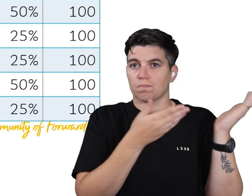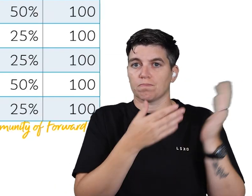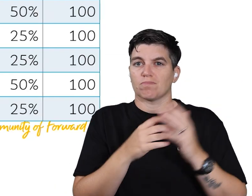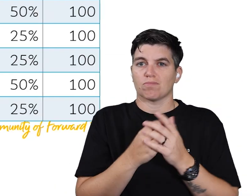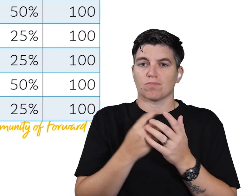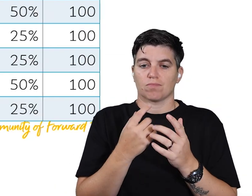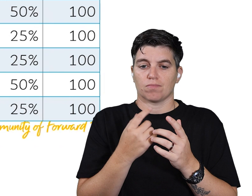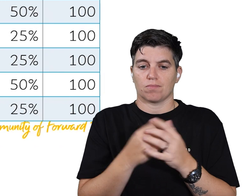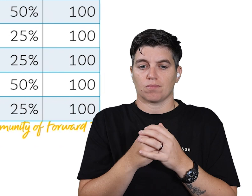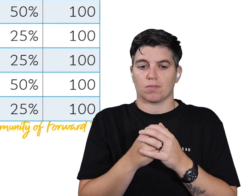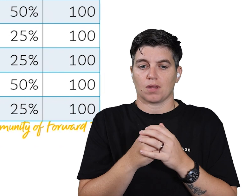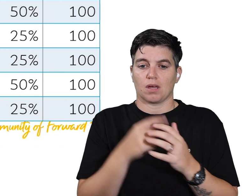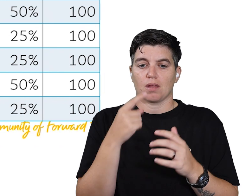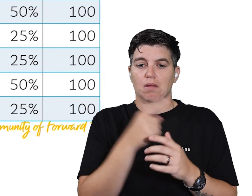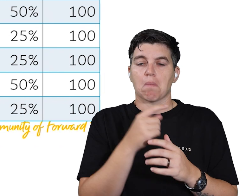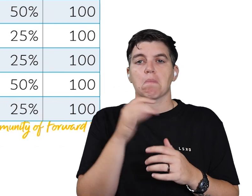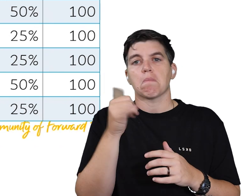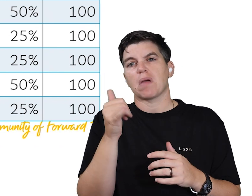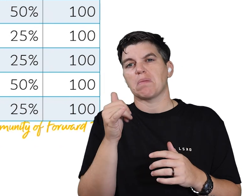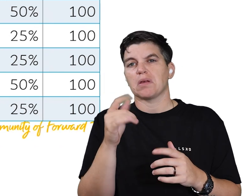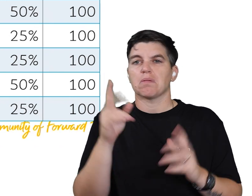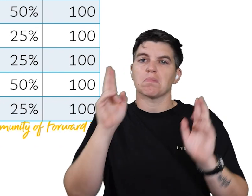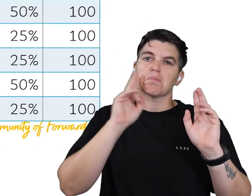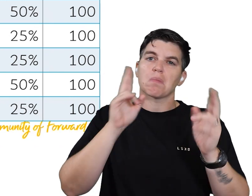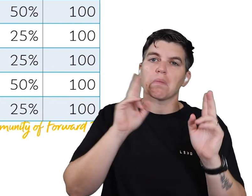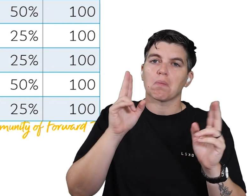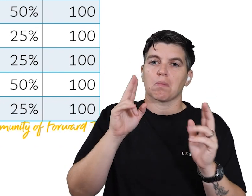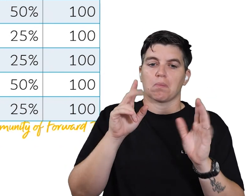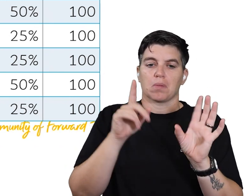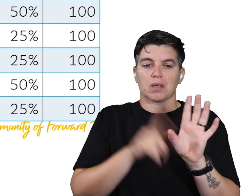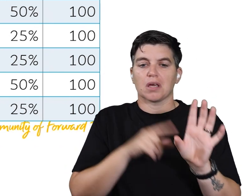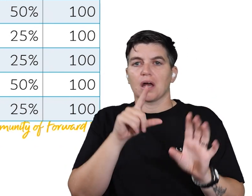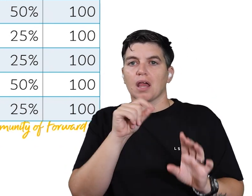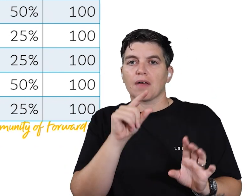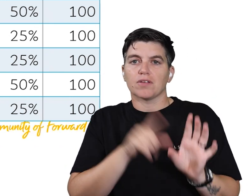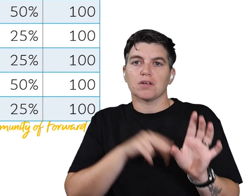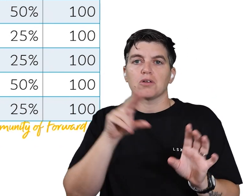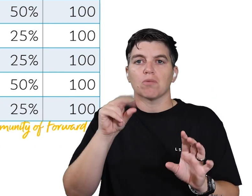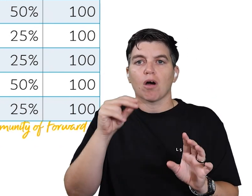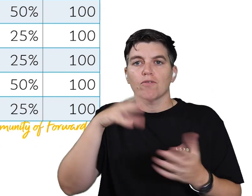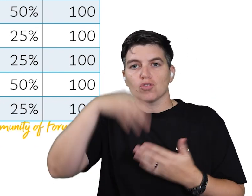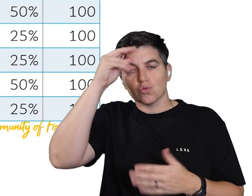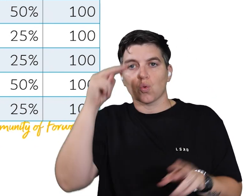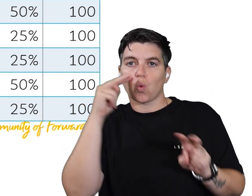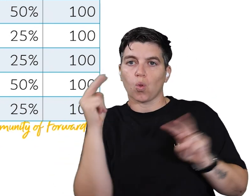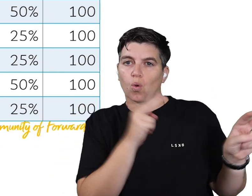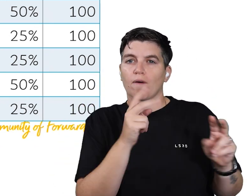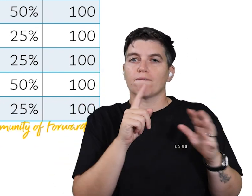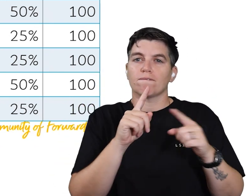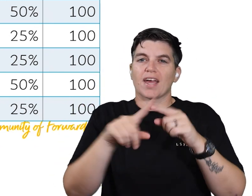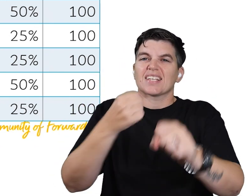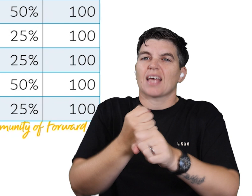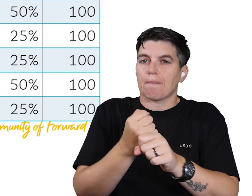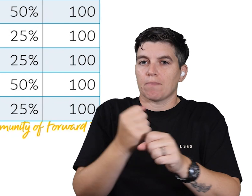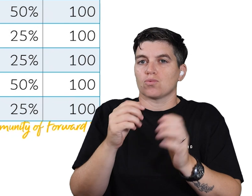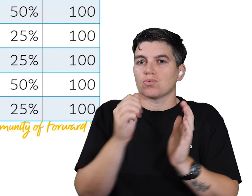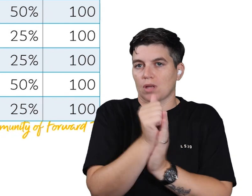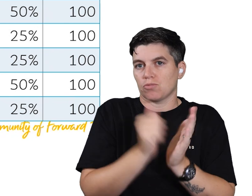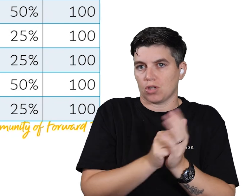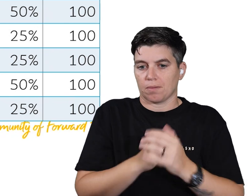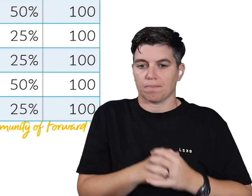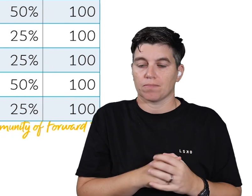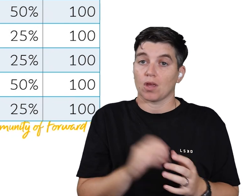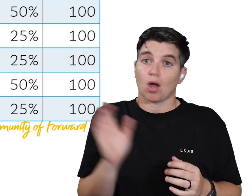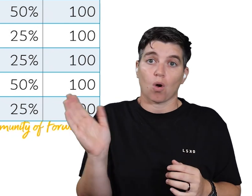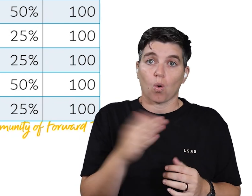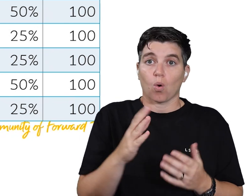overview of what a typical Year 11, Year 12 might look like for a student in some sample subjects. So you can note that all